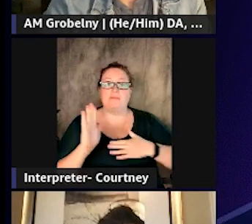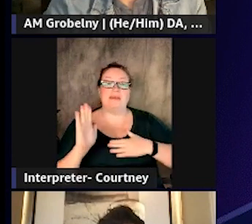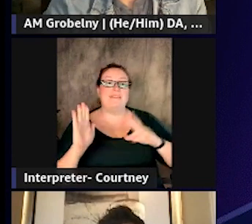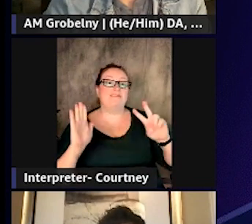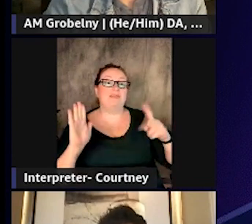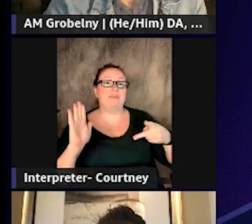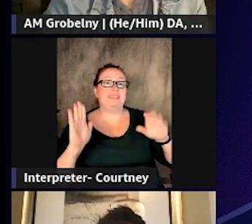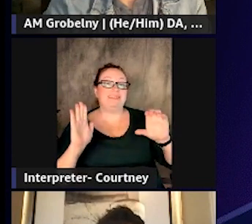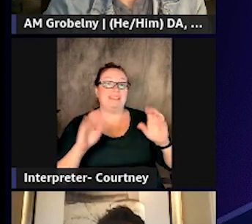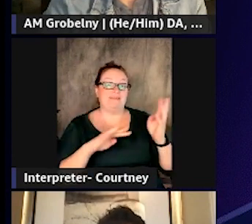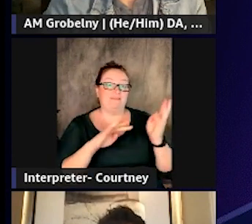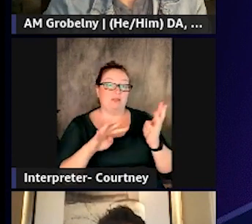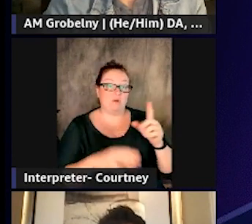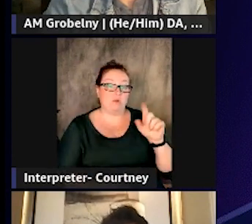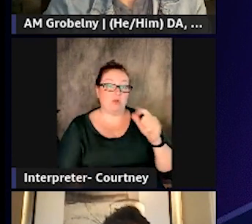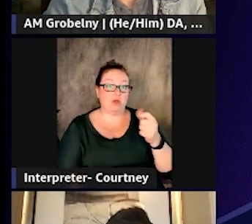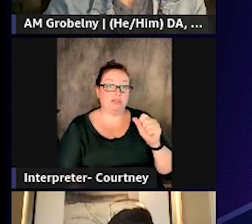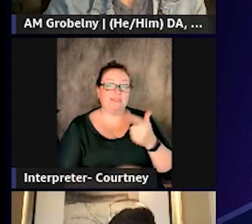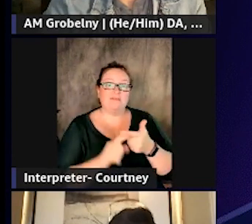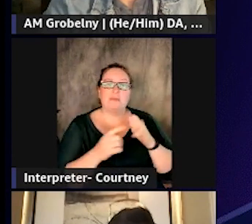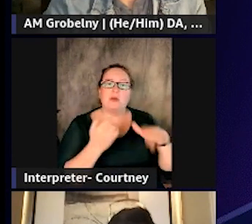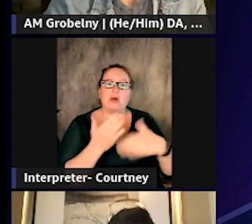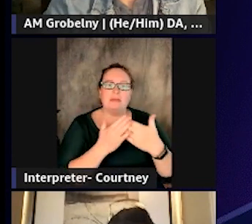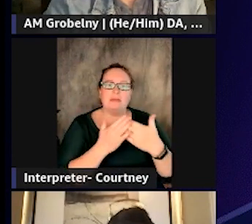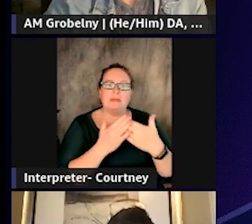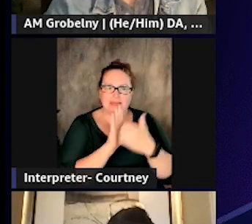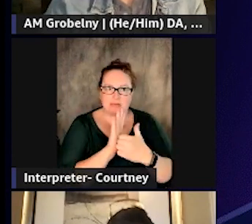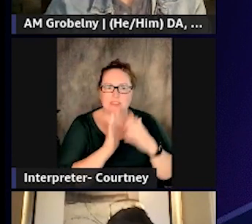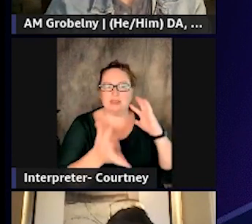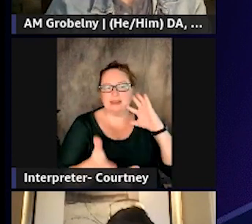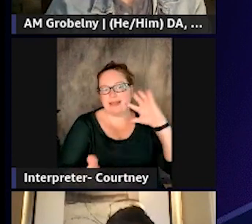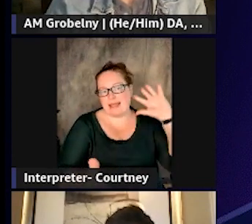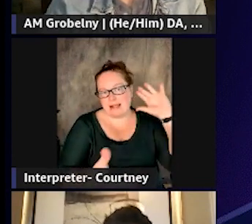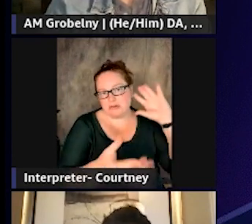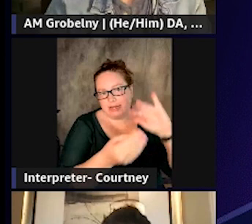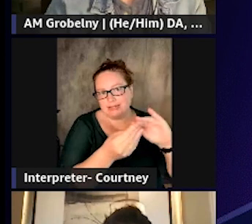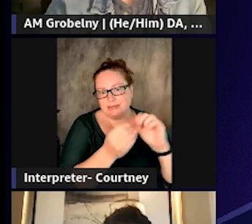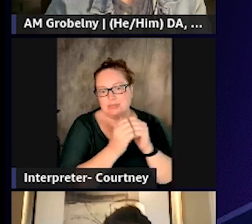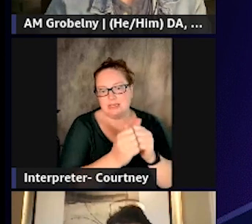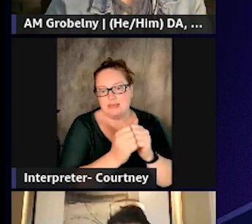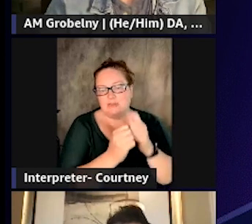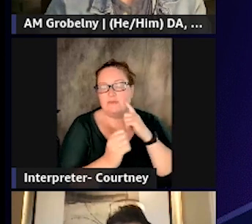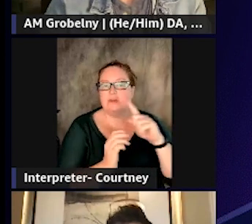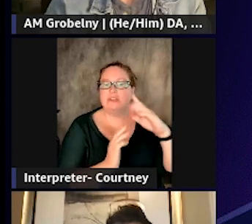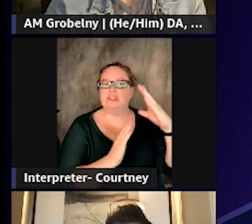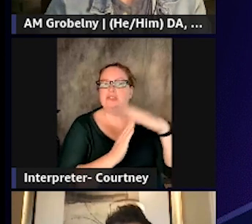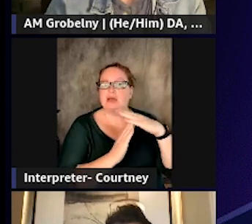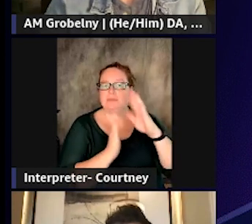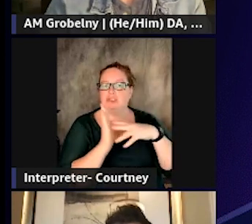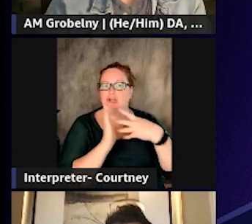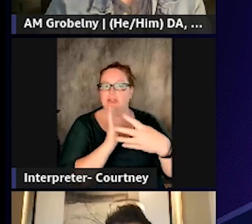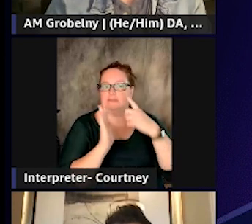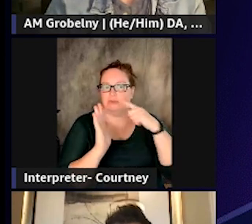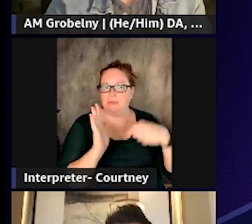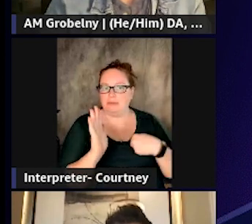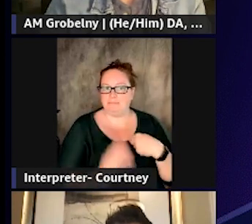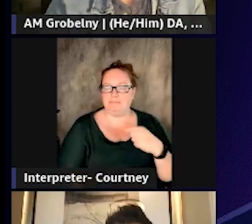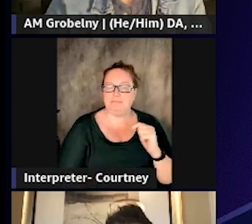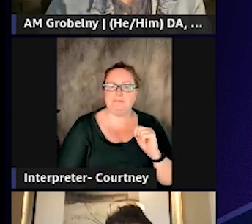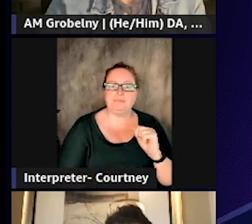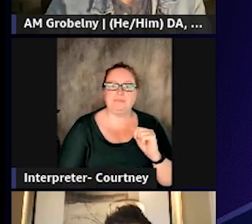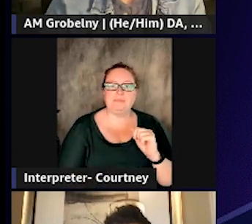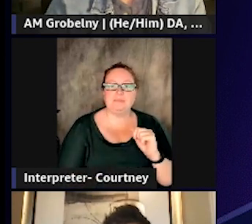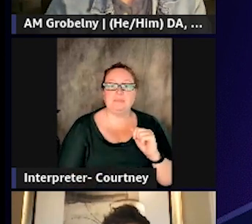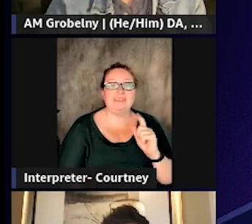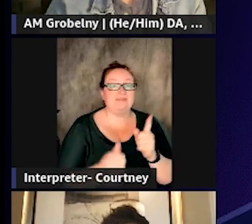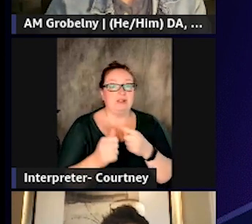logs from all of my accounts and aggregates them together to create top N charts for me. And the first thing I'm going to